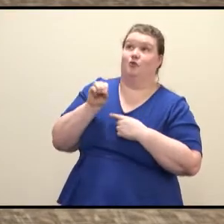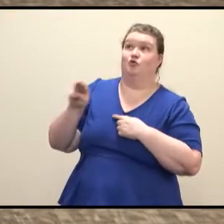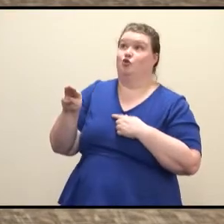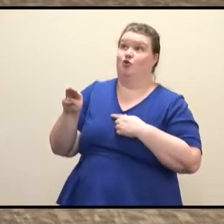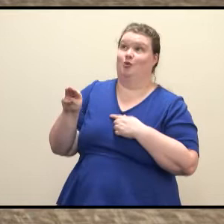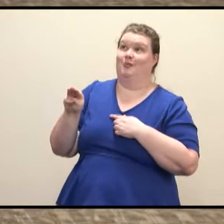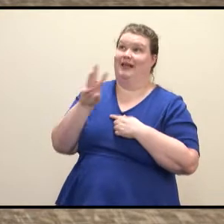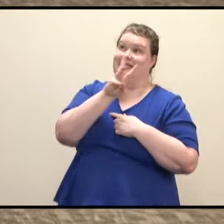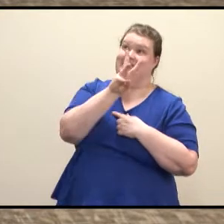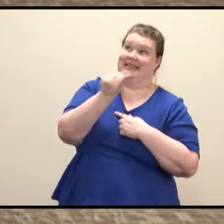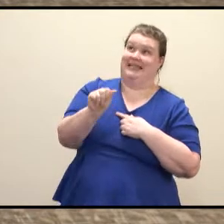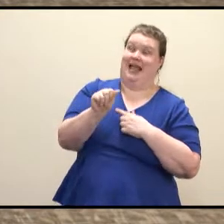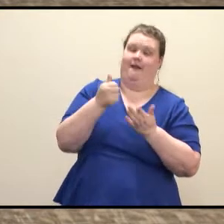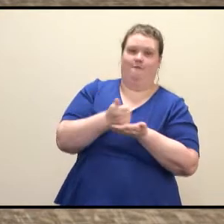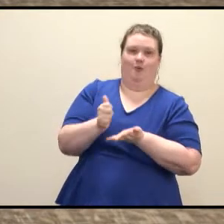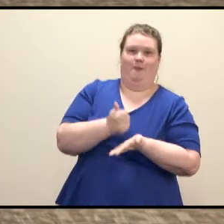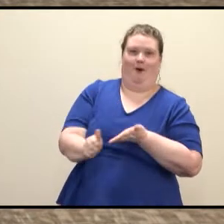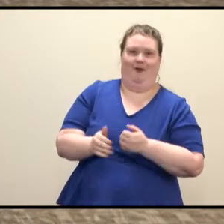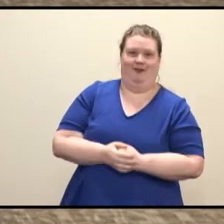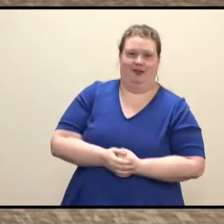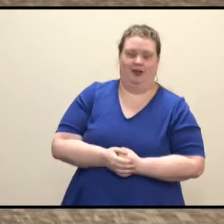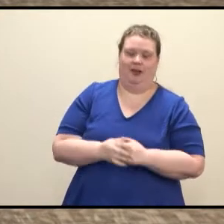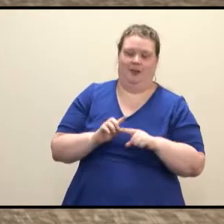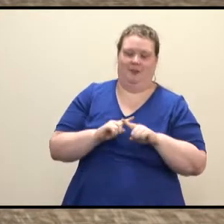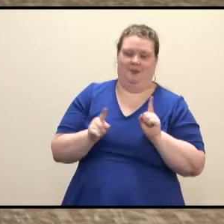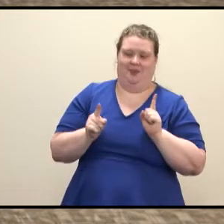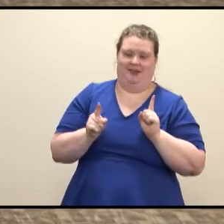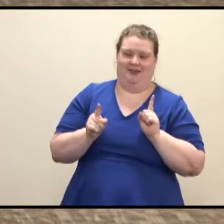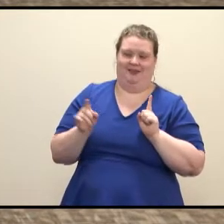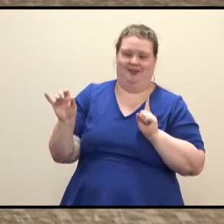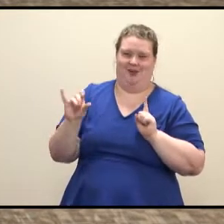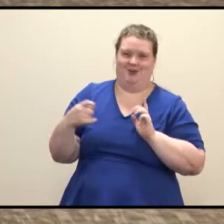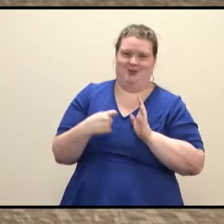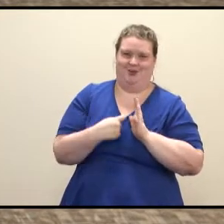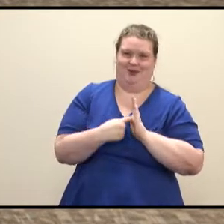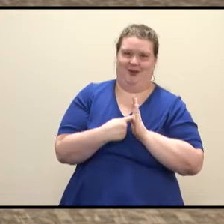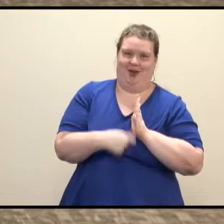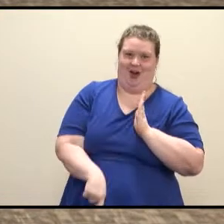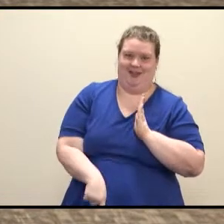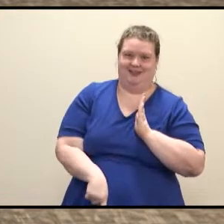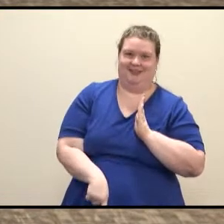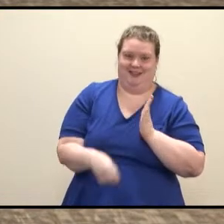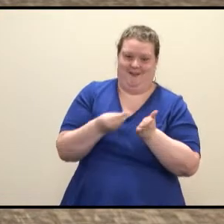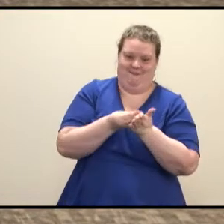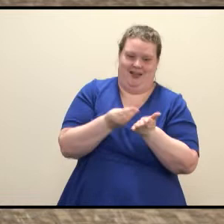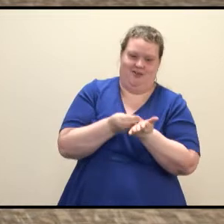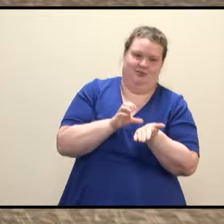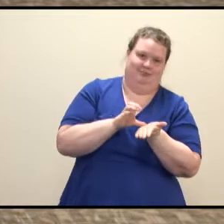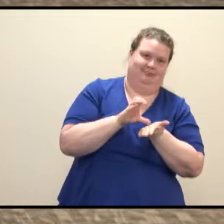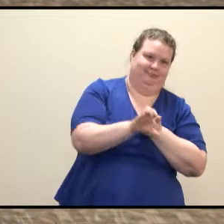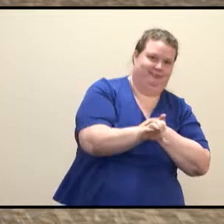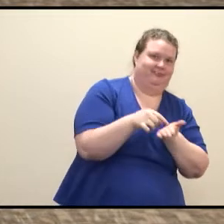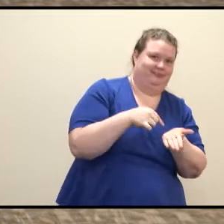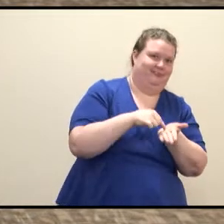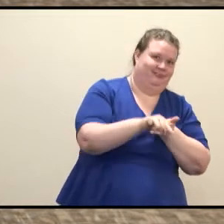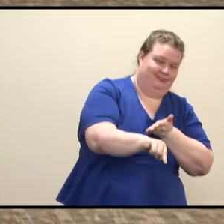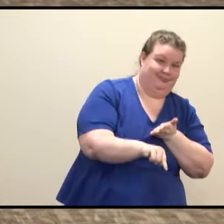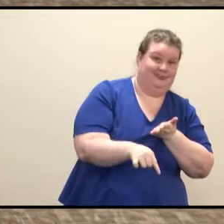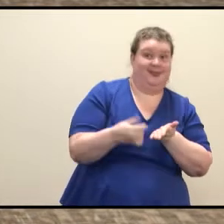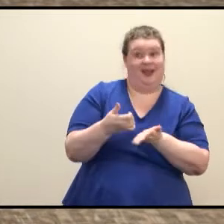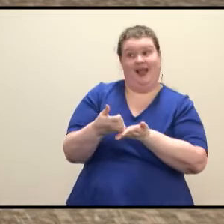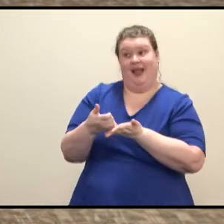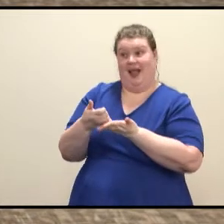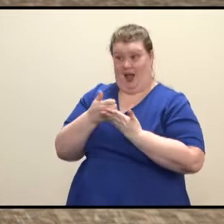football. But that comes with a cost. That comes with a significant cost financially. And so while it's helpful to play teams that aren't